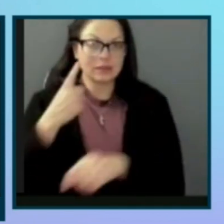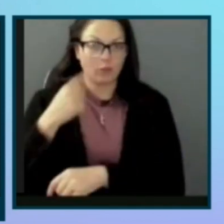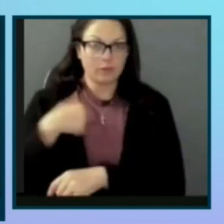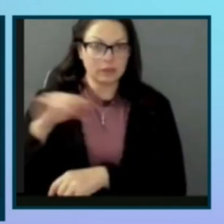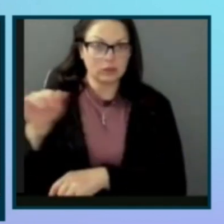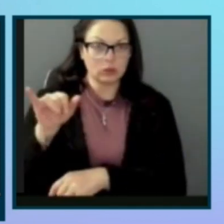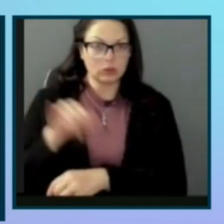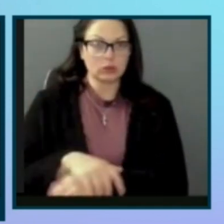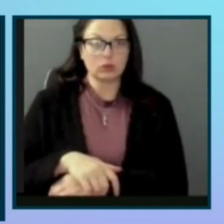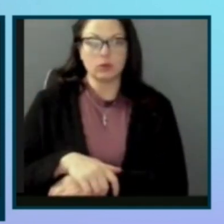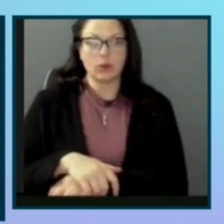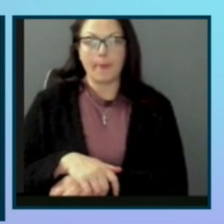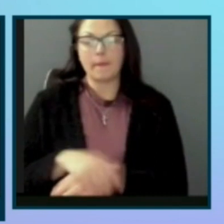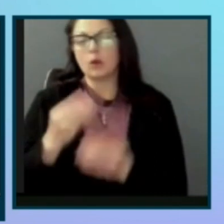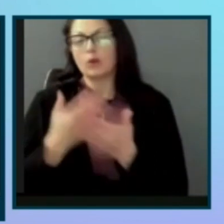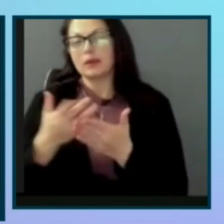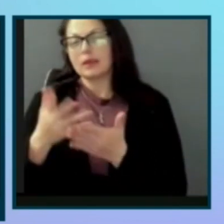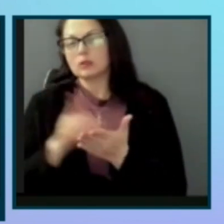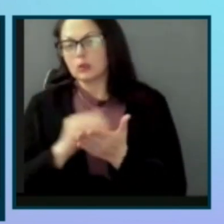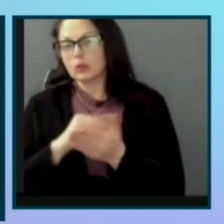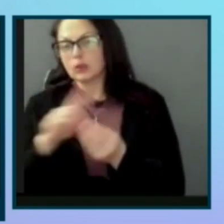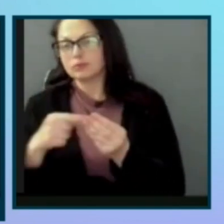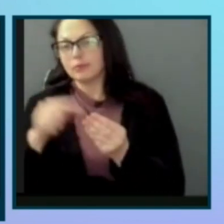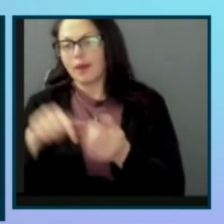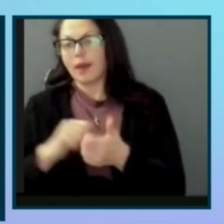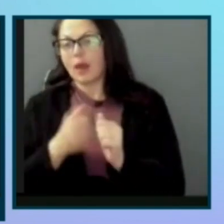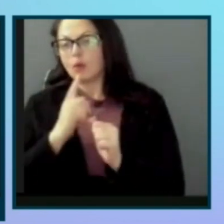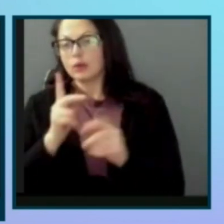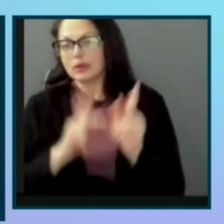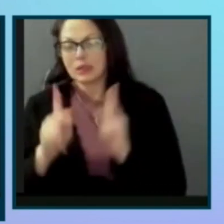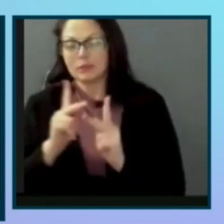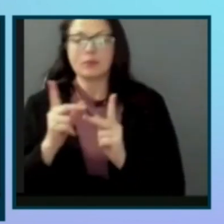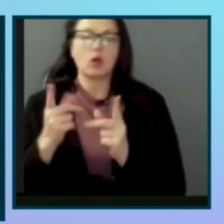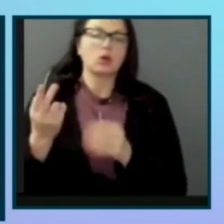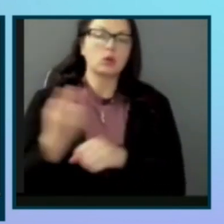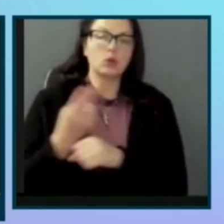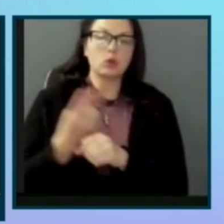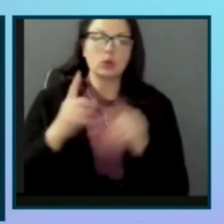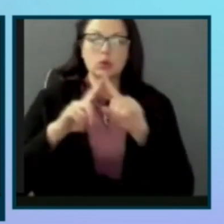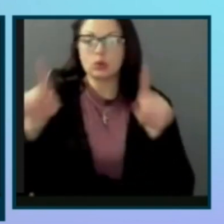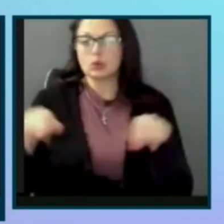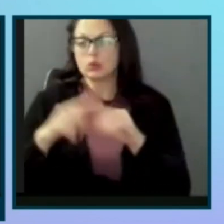not, the things you learn from this are about how real people do use a screen reader in a real